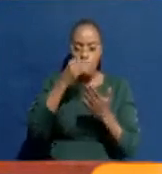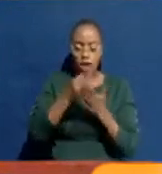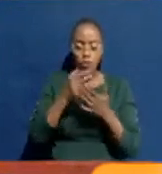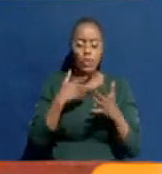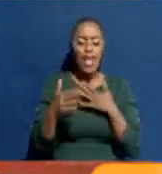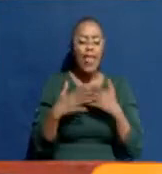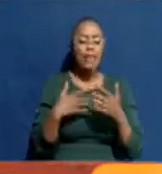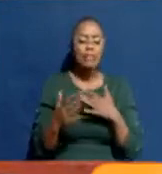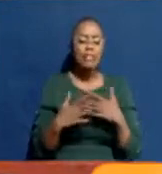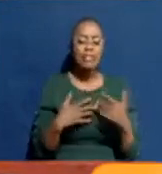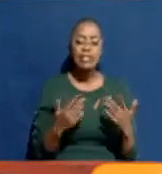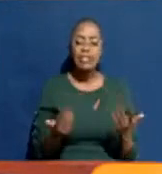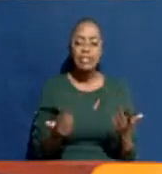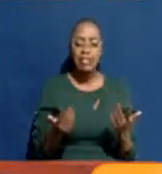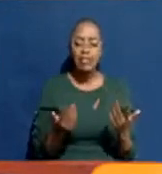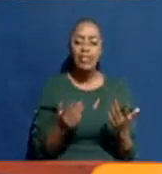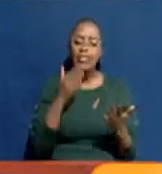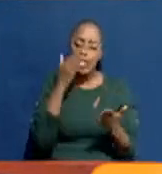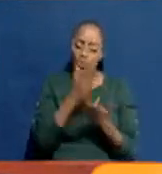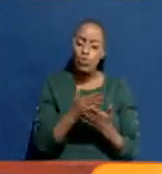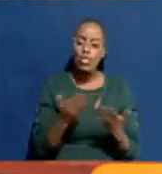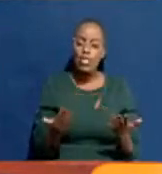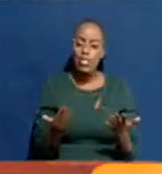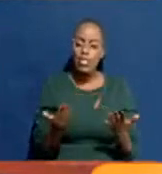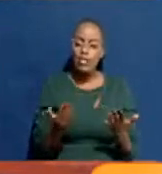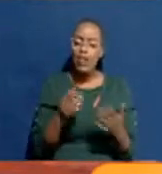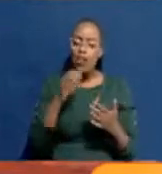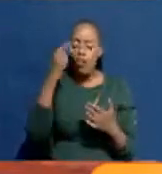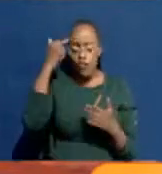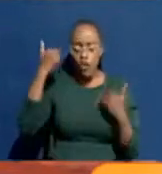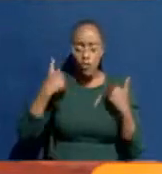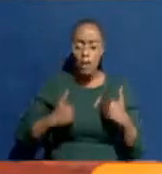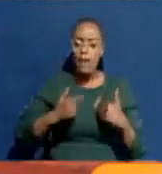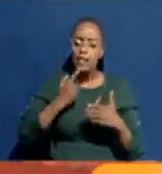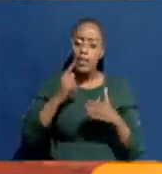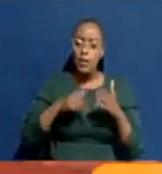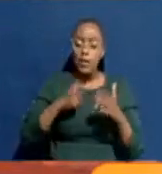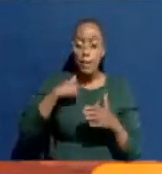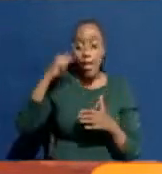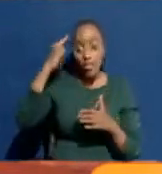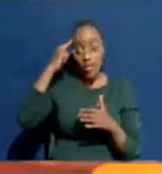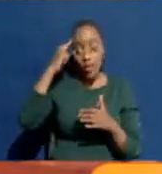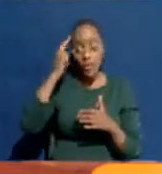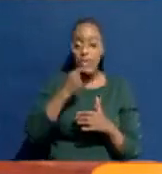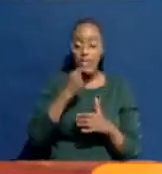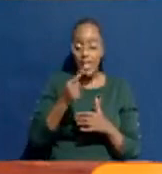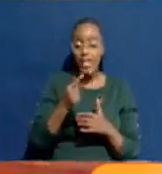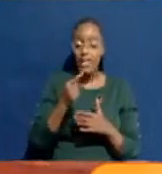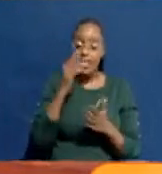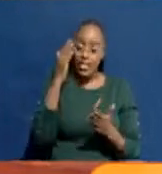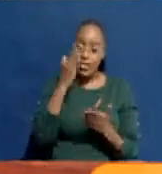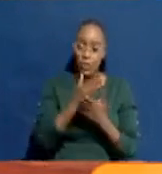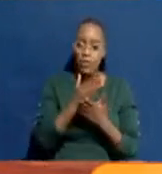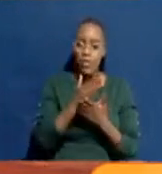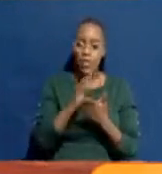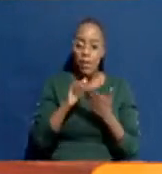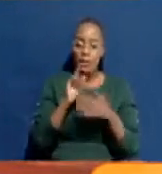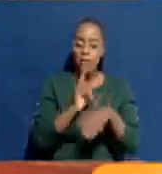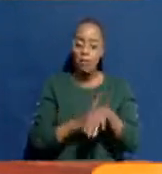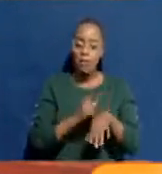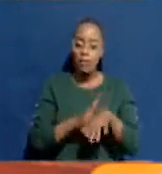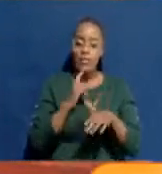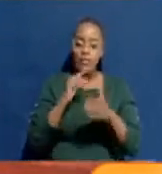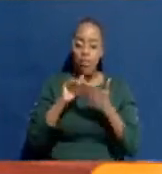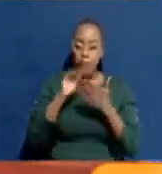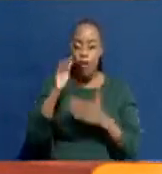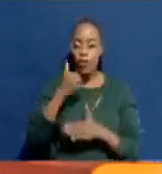empty. It's a fact. Okay. No, okay. I mean, so for me, I think we need to call it out for what it is. And the more, and as I said, the